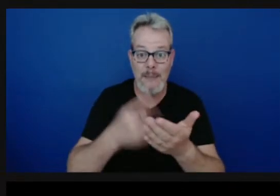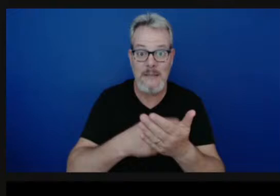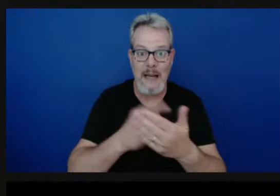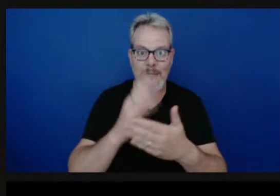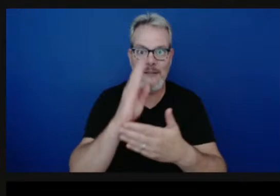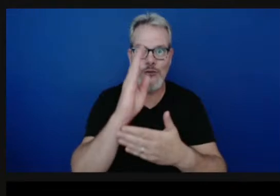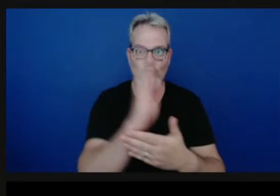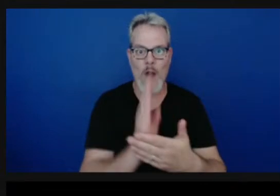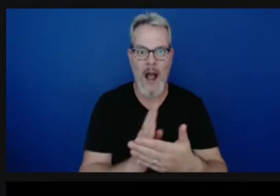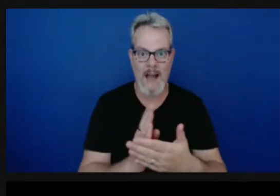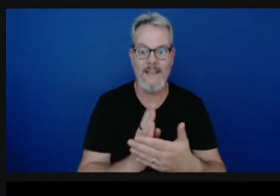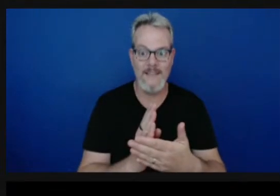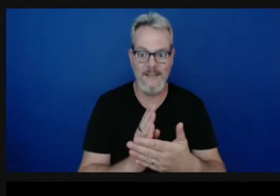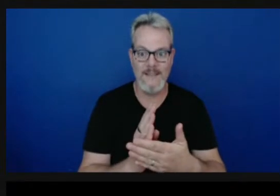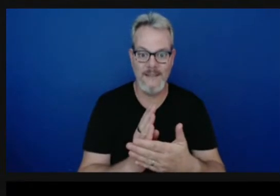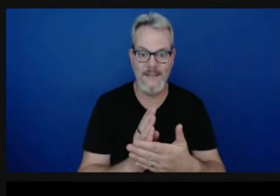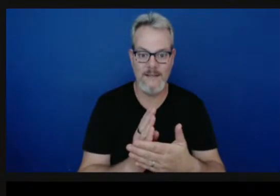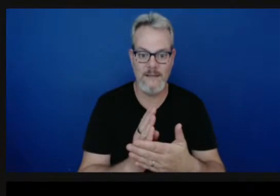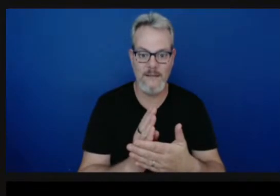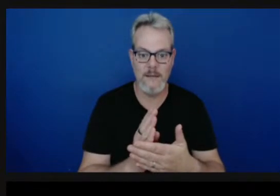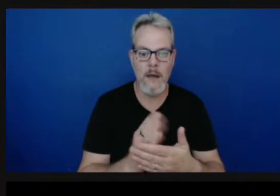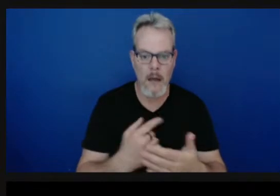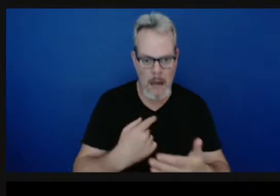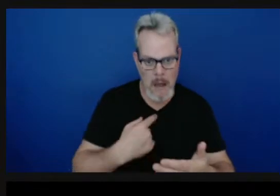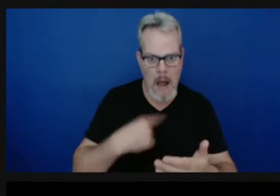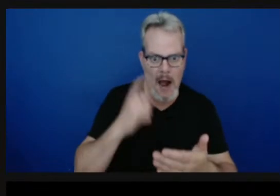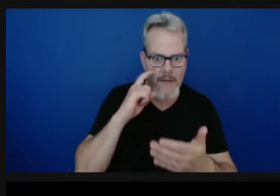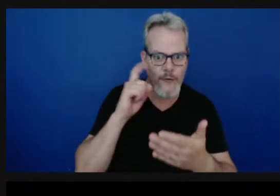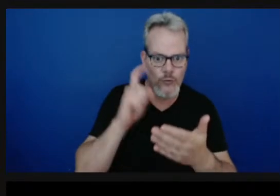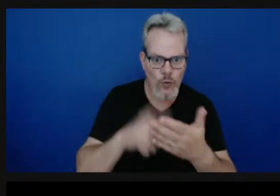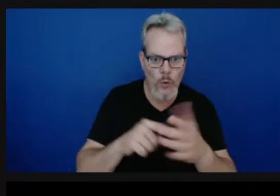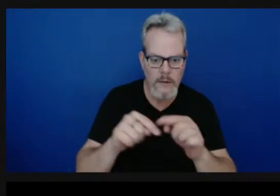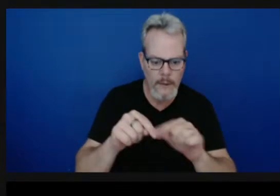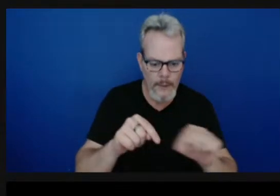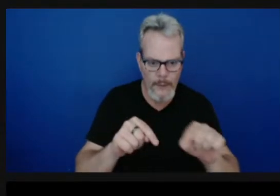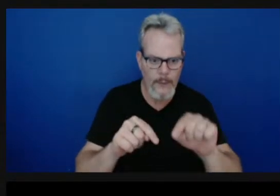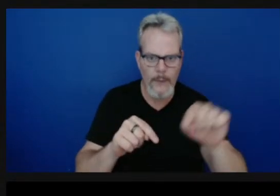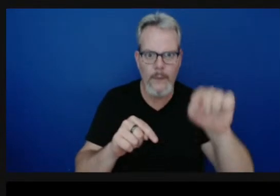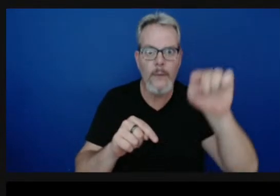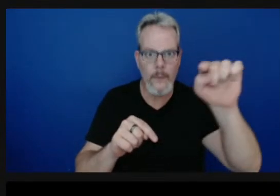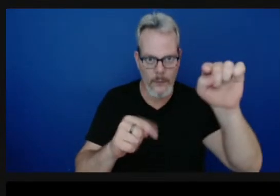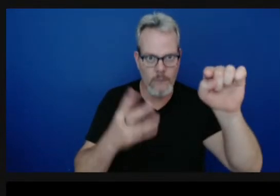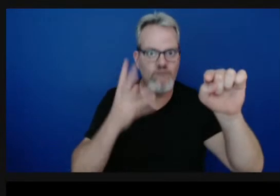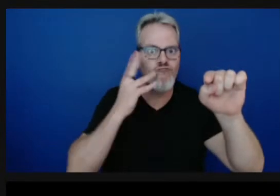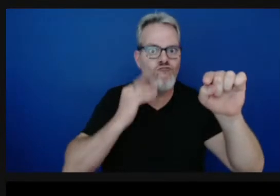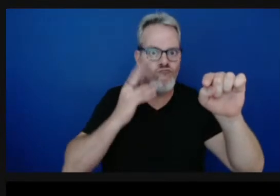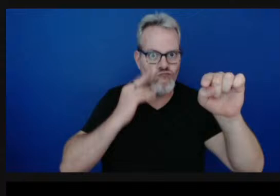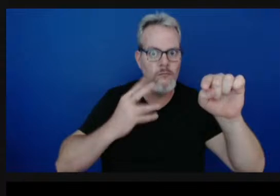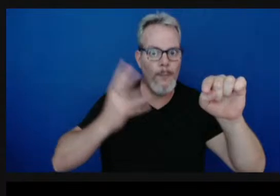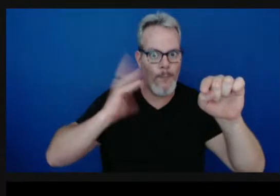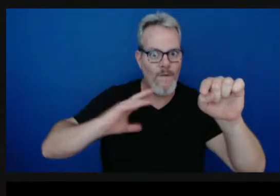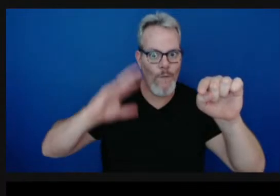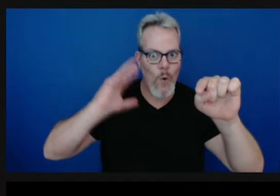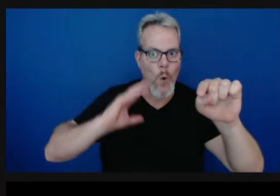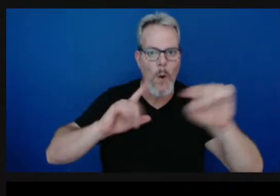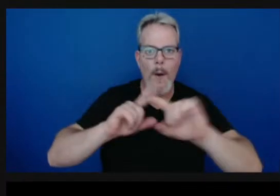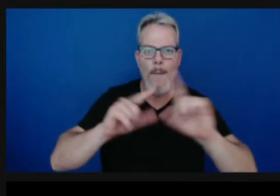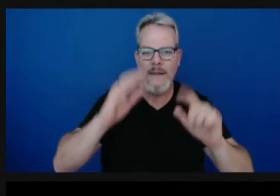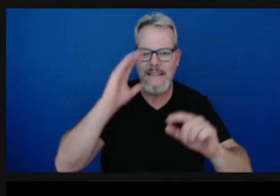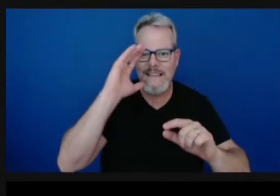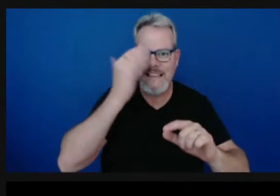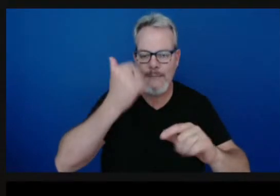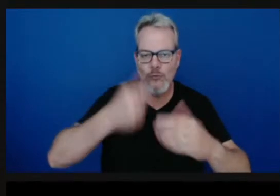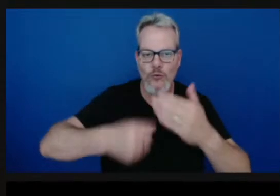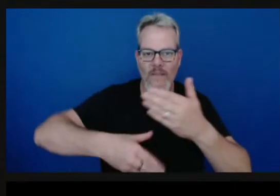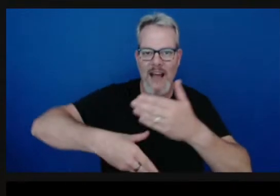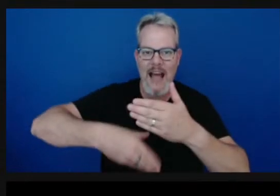through here. And I noticed there have been cracks through here before, but it did seem like there was an extra crack appearing